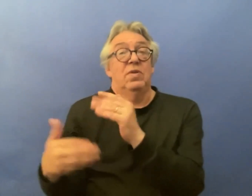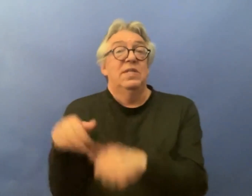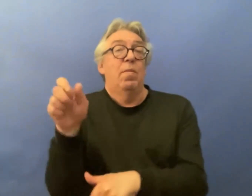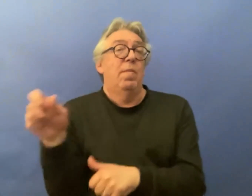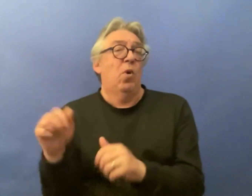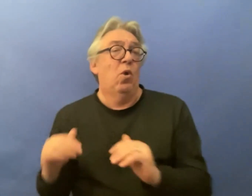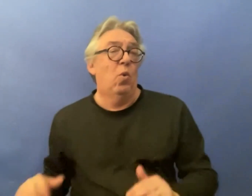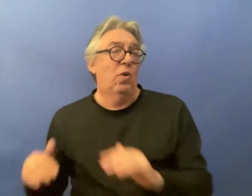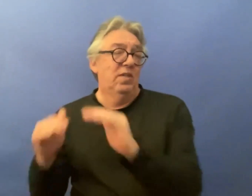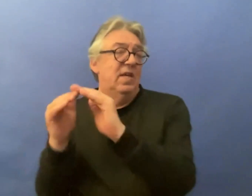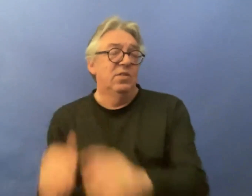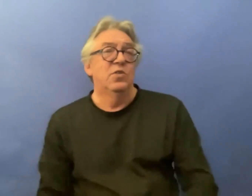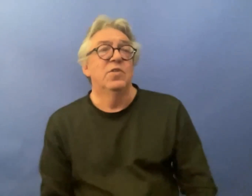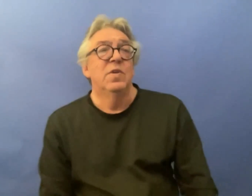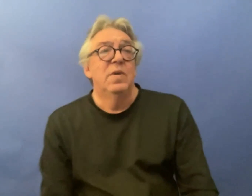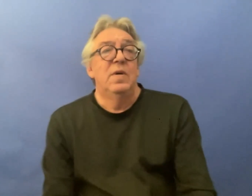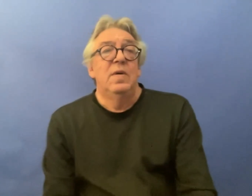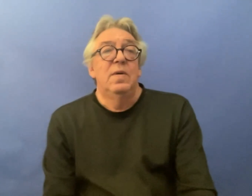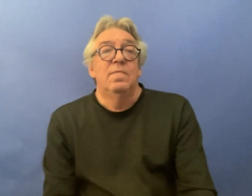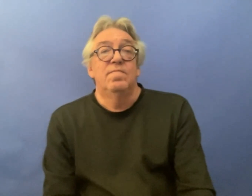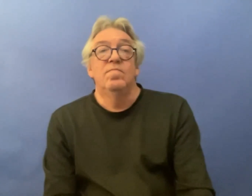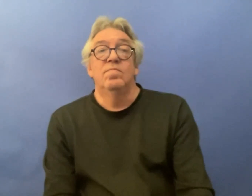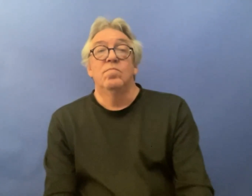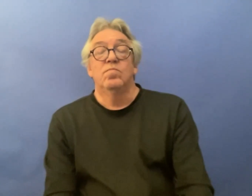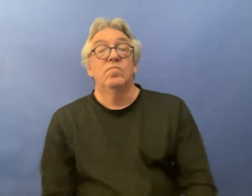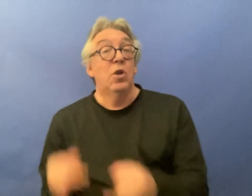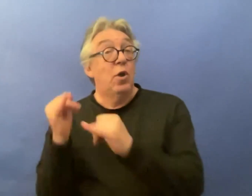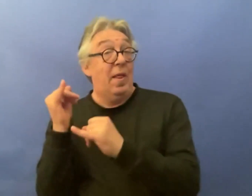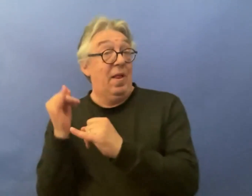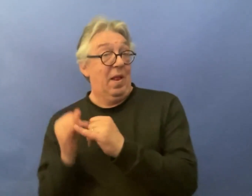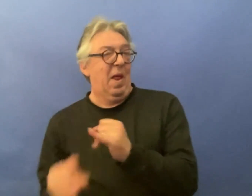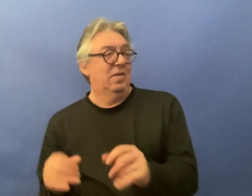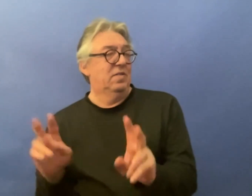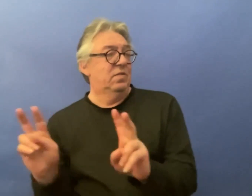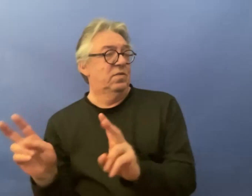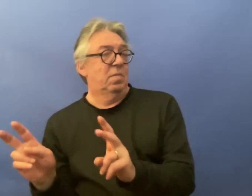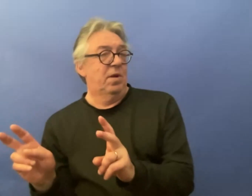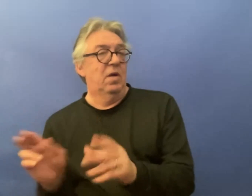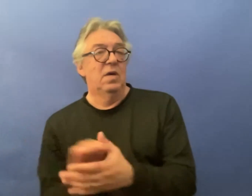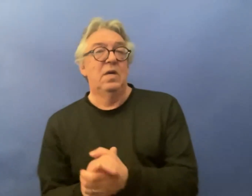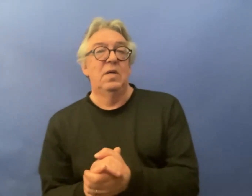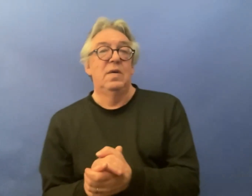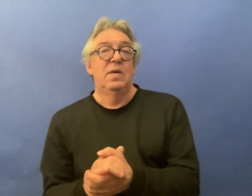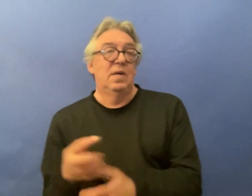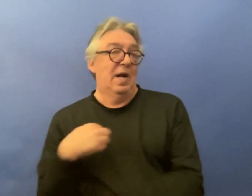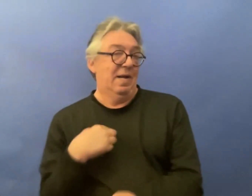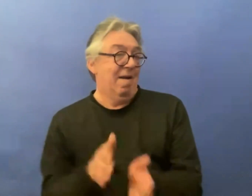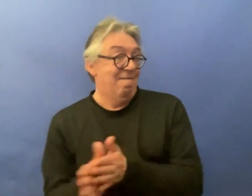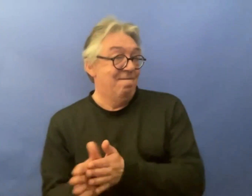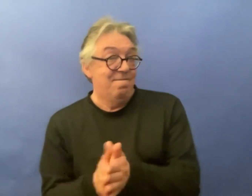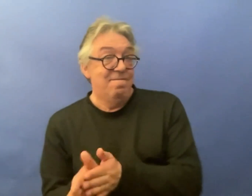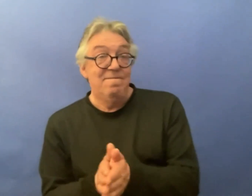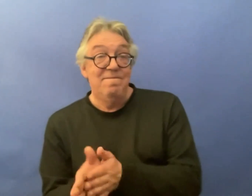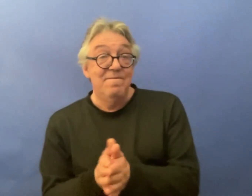around increasing and improving visibility and collaboration. It's something I'm particularly excited